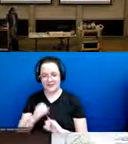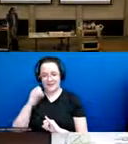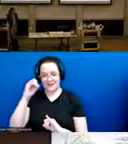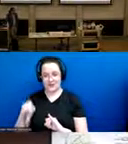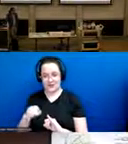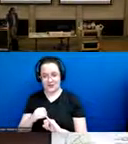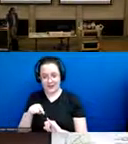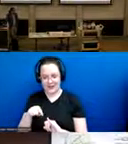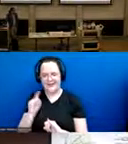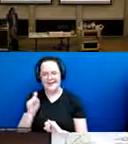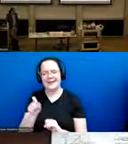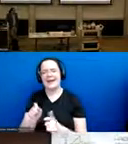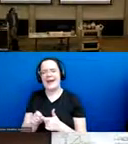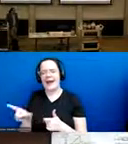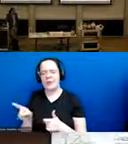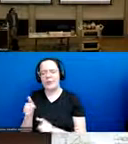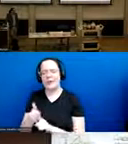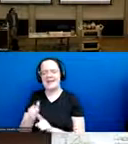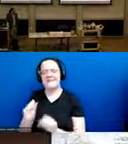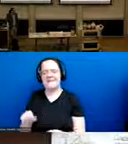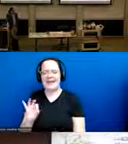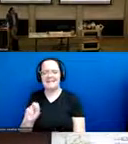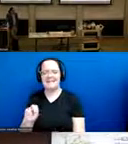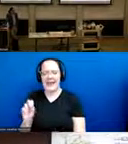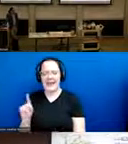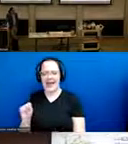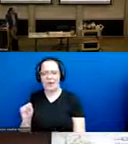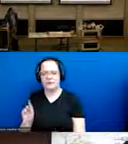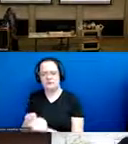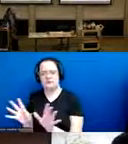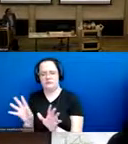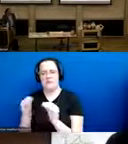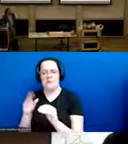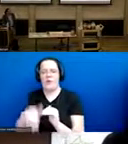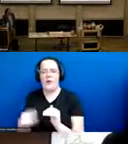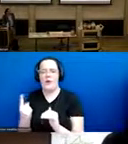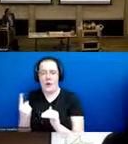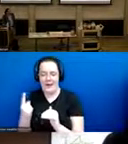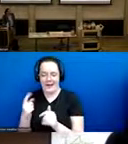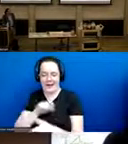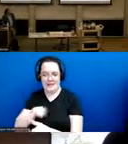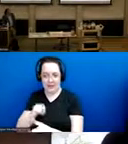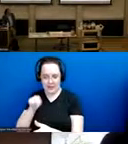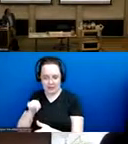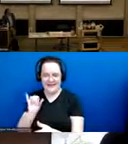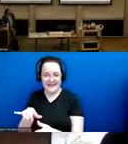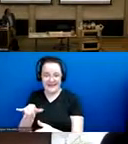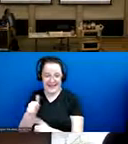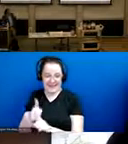can fan out to more than one input. And this was seen as a big problem. Yeah.